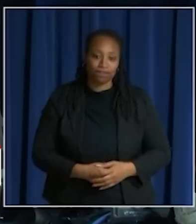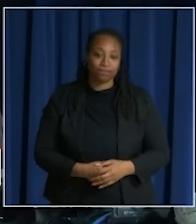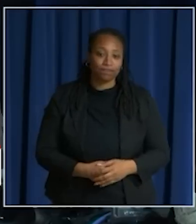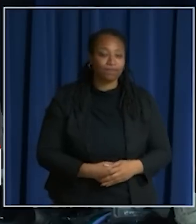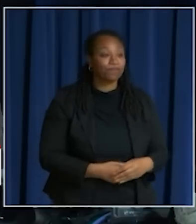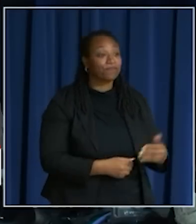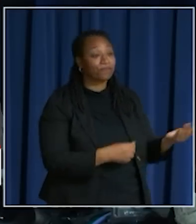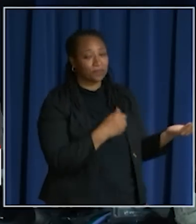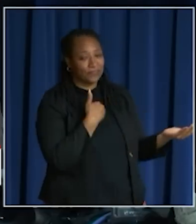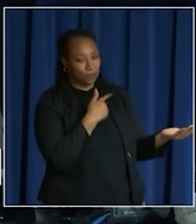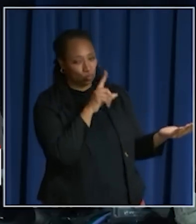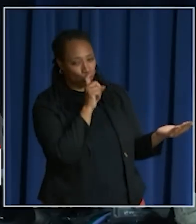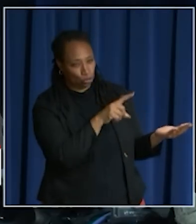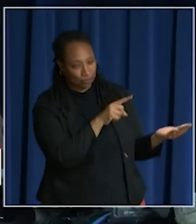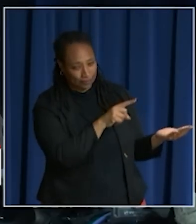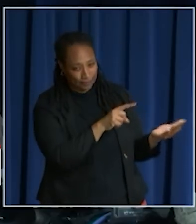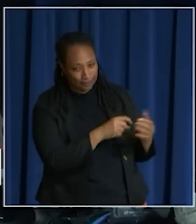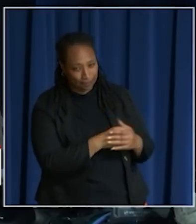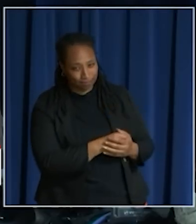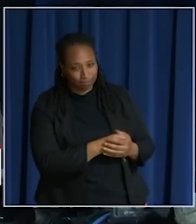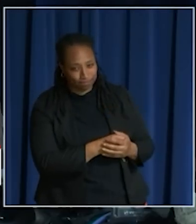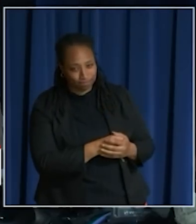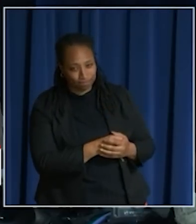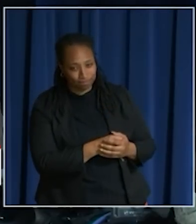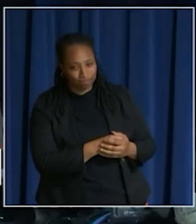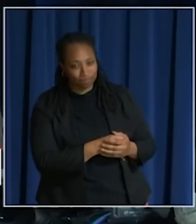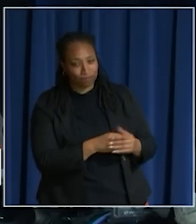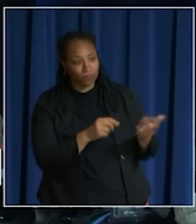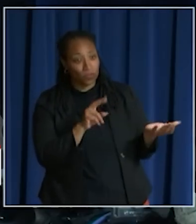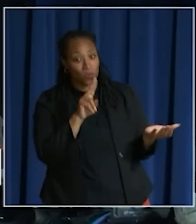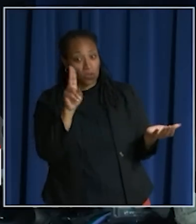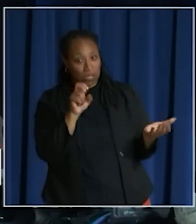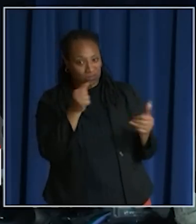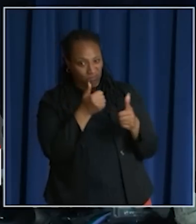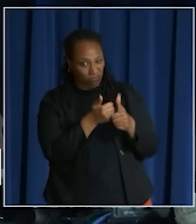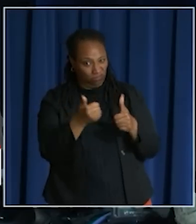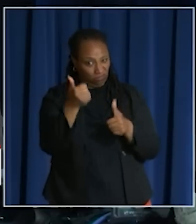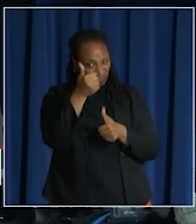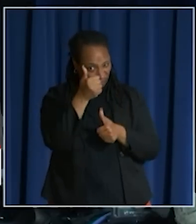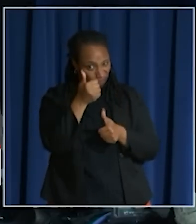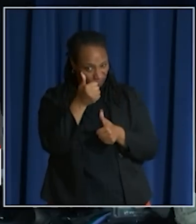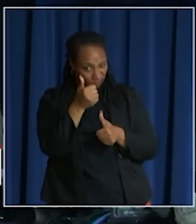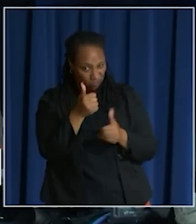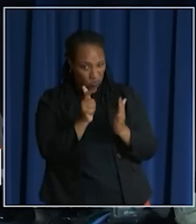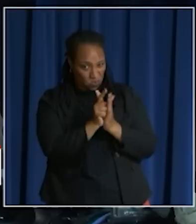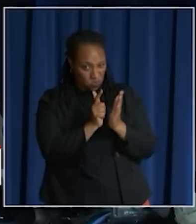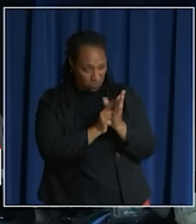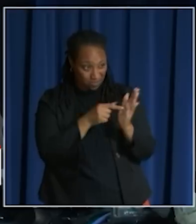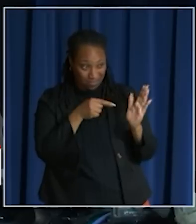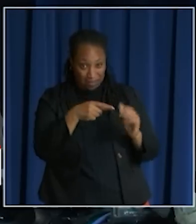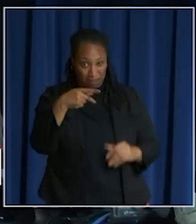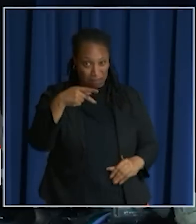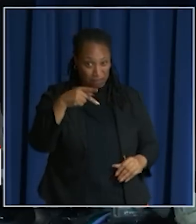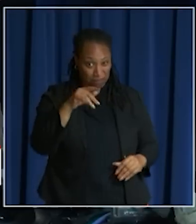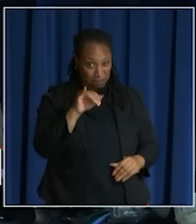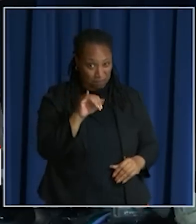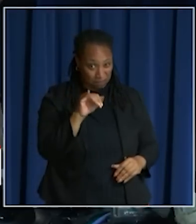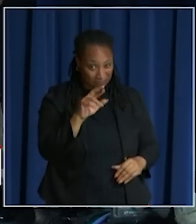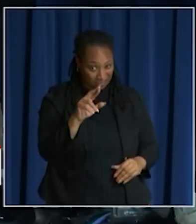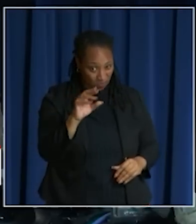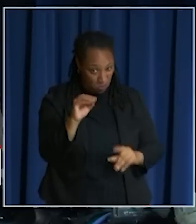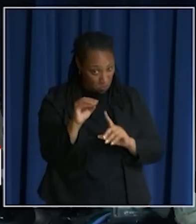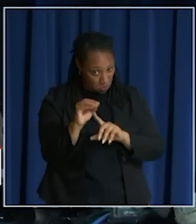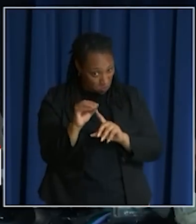her perception of lenient sentencing for youth charged with violent crimes. Do you think that's an issue? And as she suggested, potentially charging